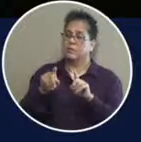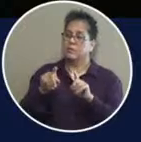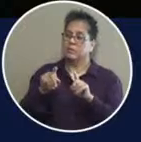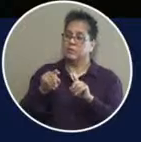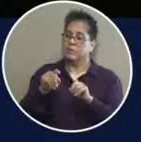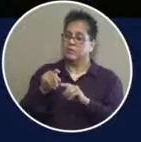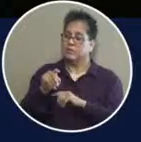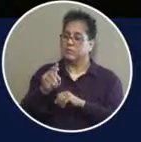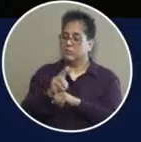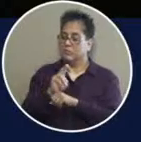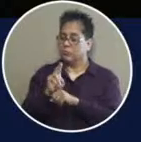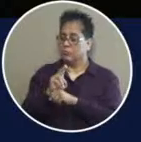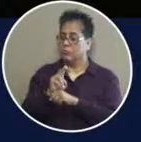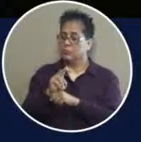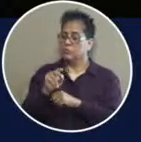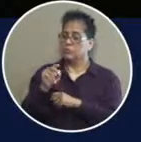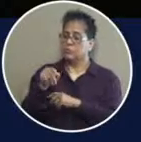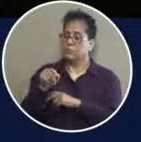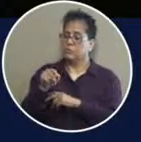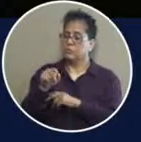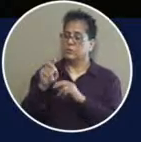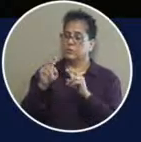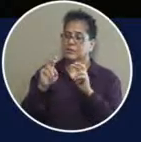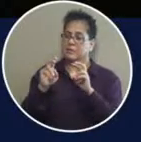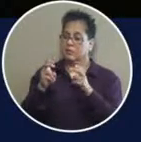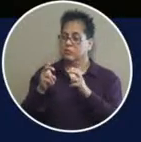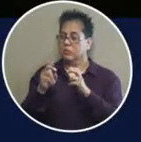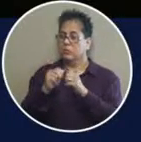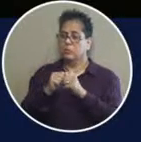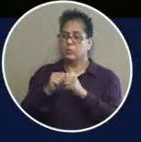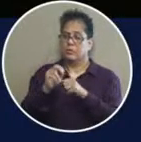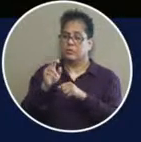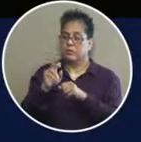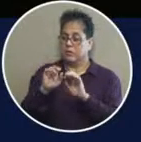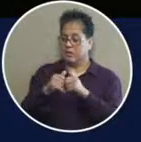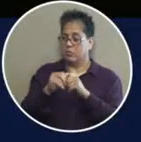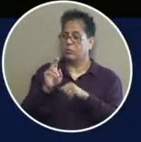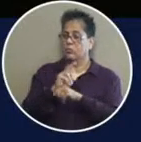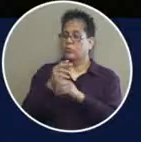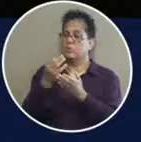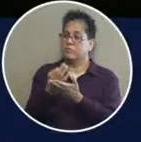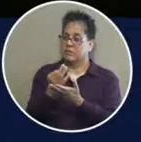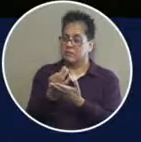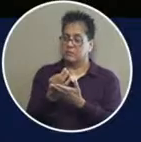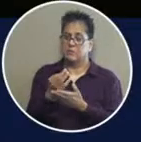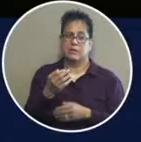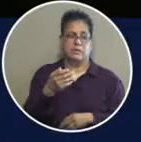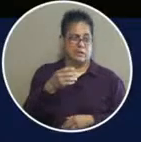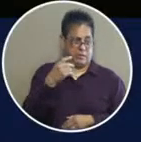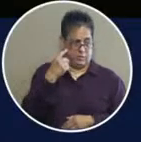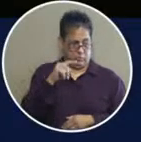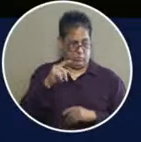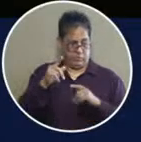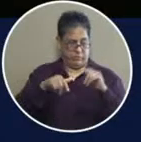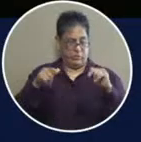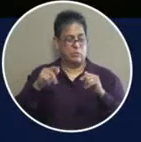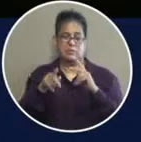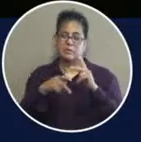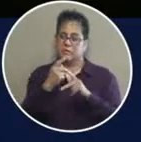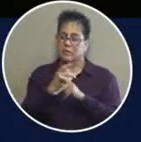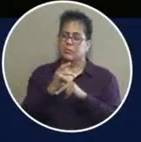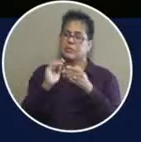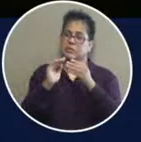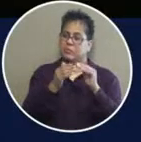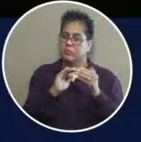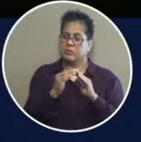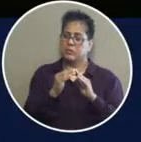vote on that particular issue, the deployment of the funds for the various types of assistance for the